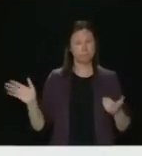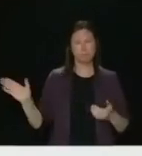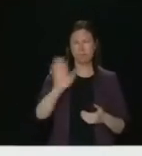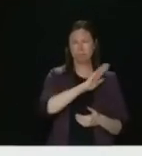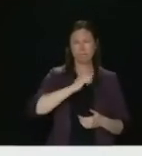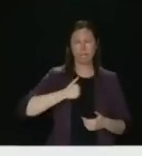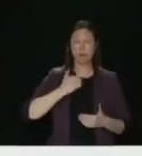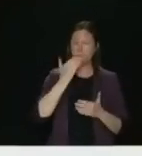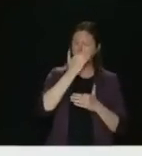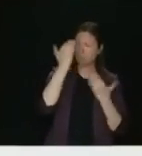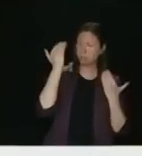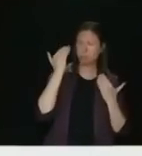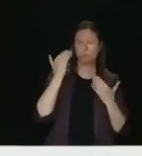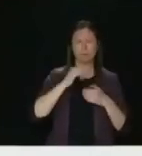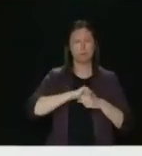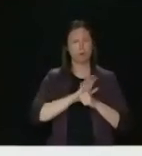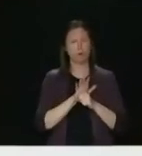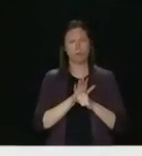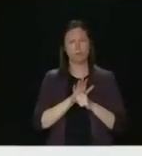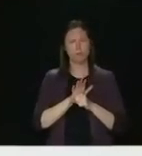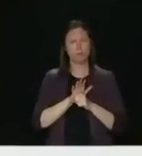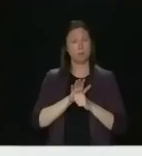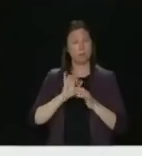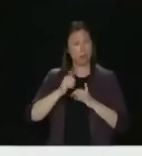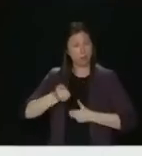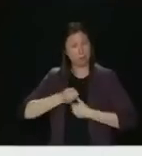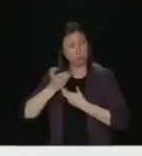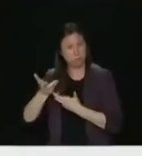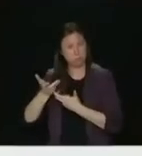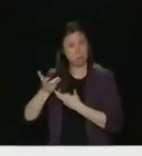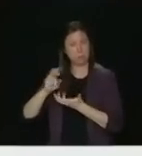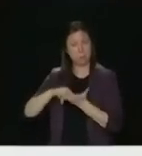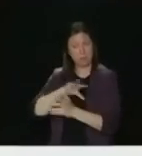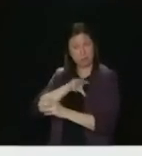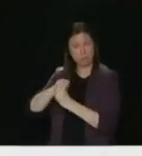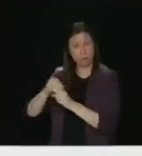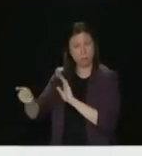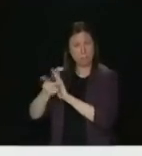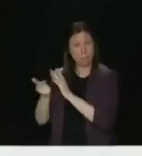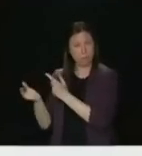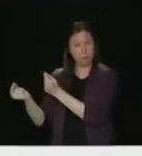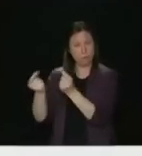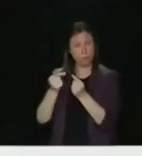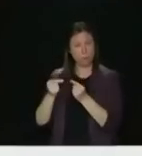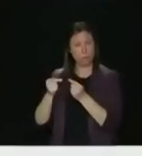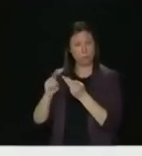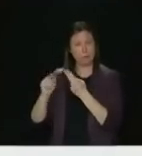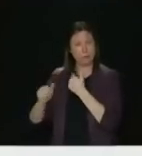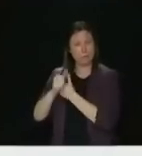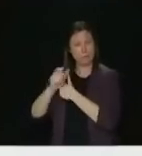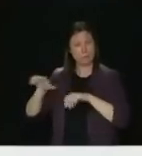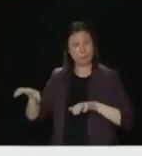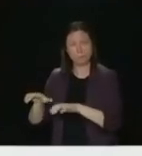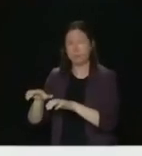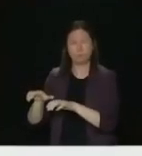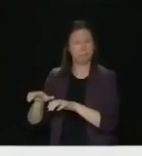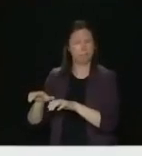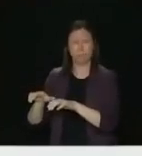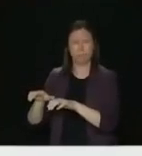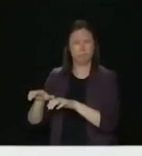pandemic. There are other ways to express yourselves rather than participating in illegal activities and dangerous activities.